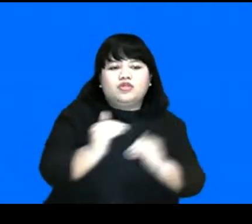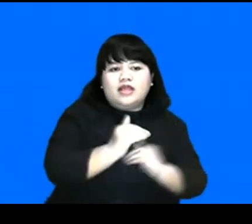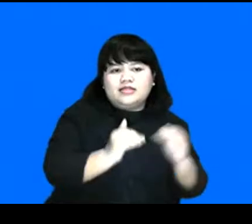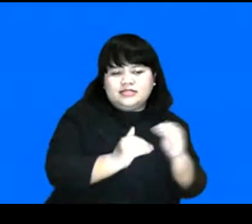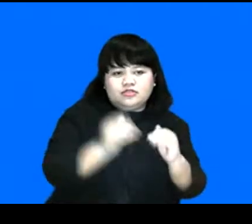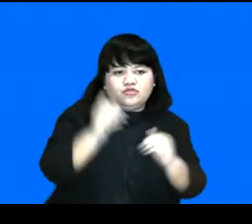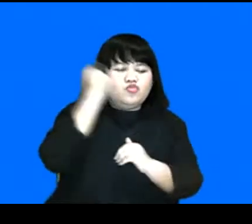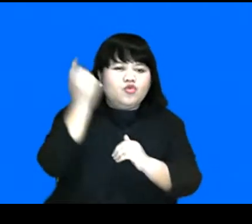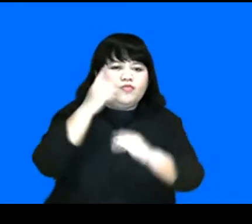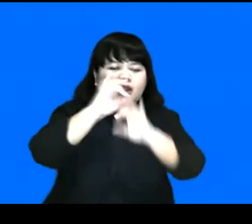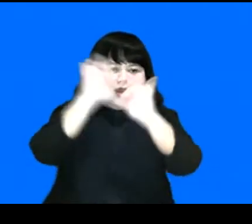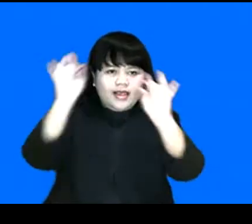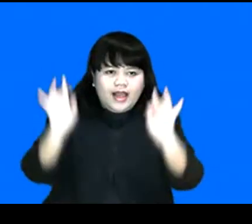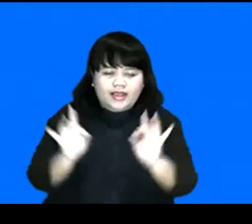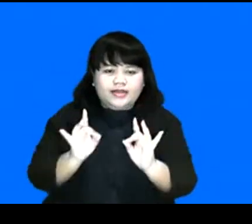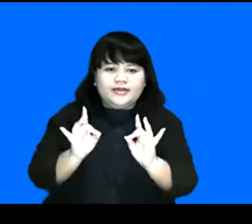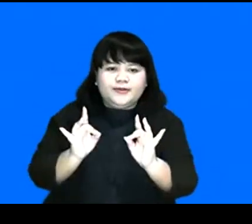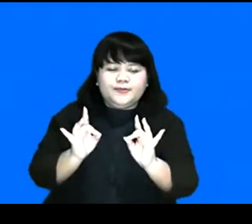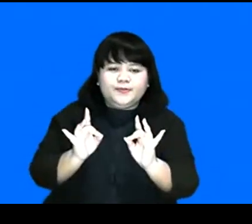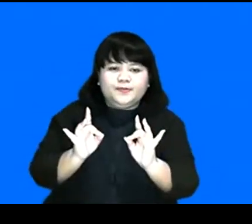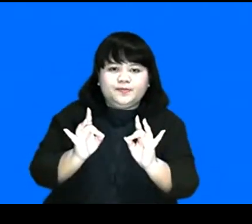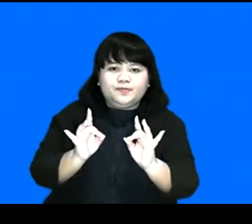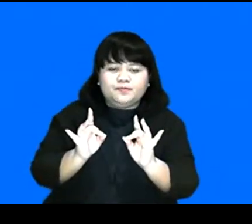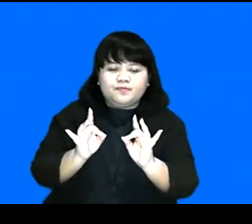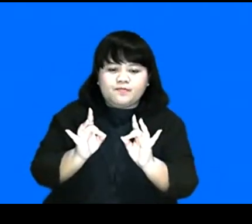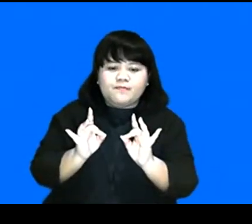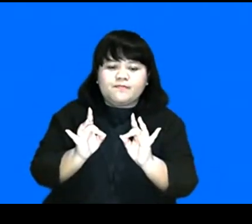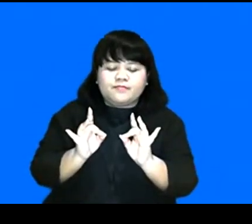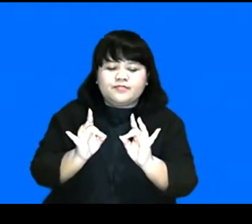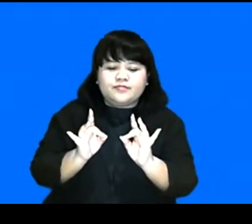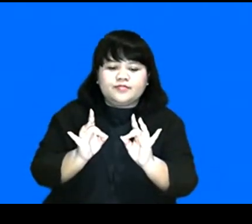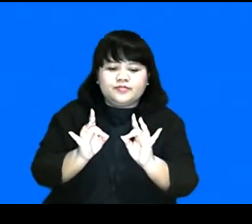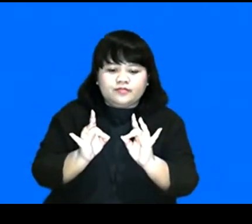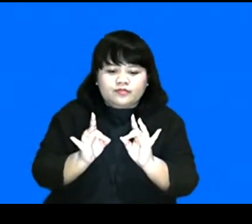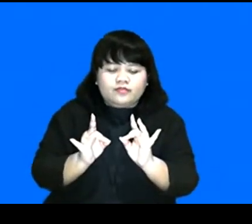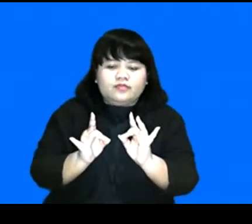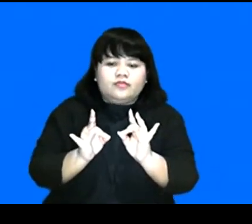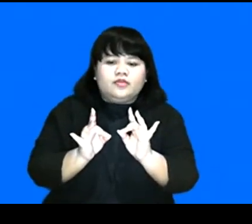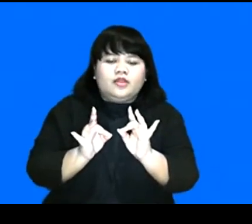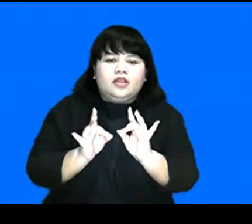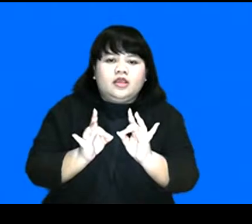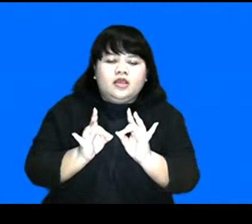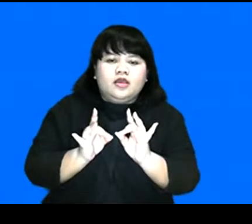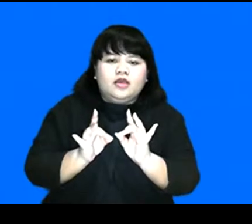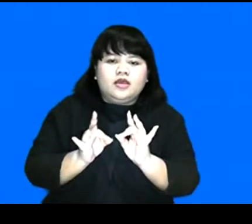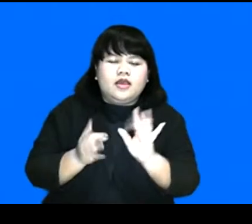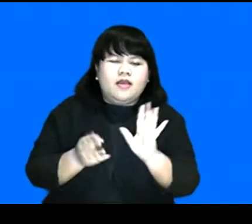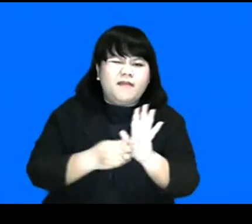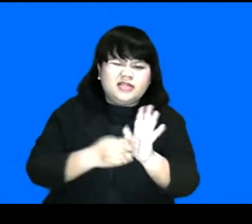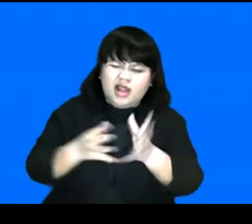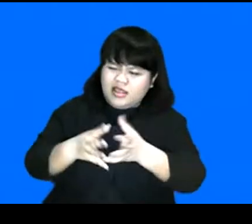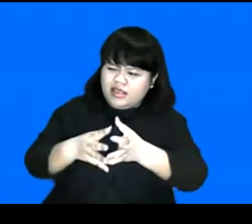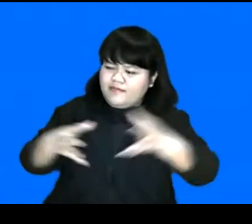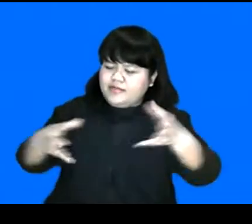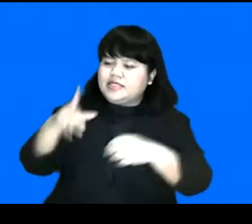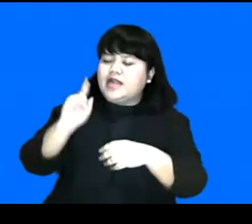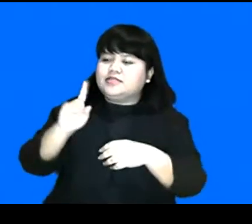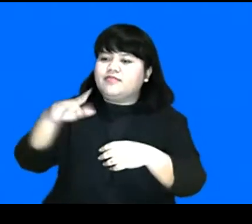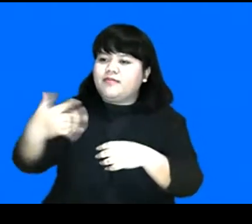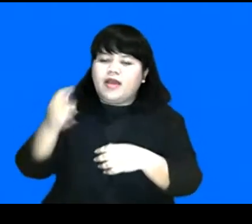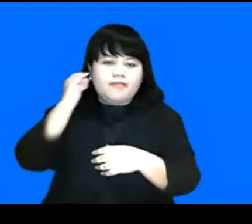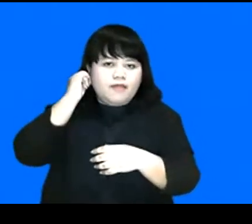fight is so big because women contribute a lion's share to our economies, but are